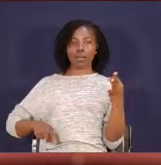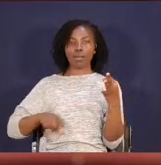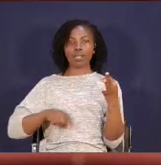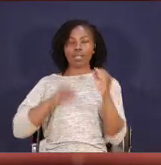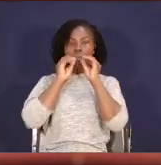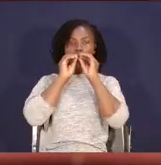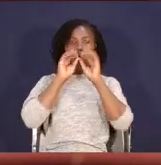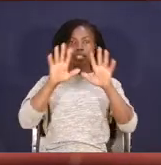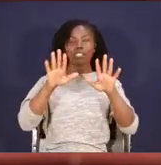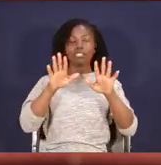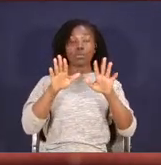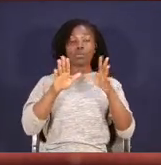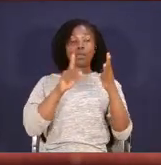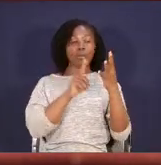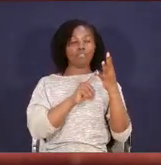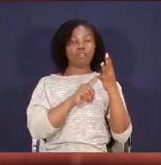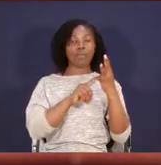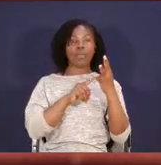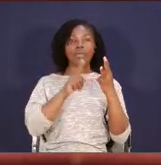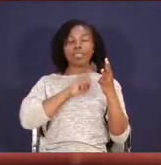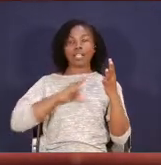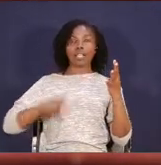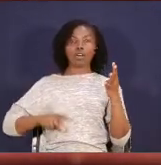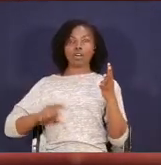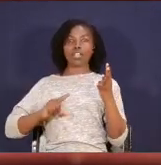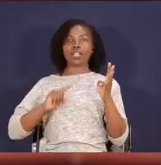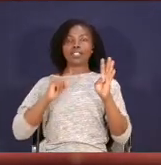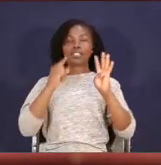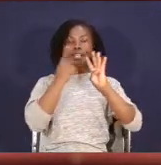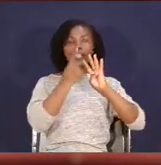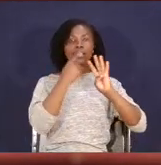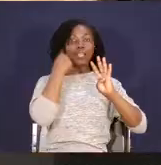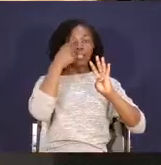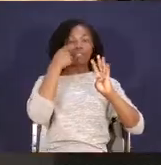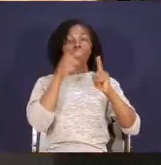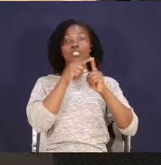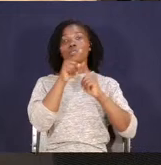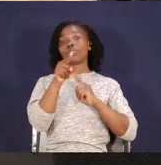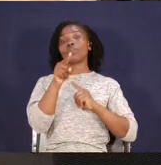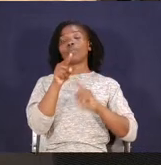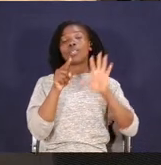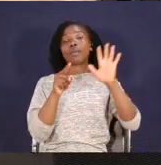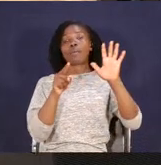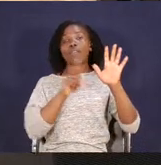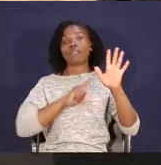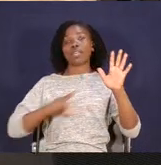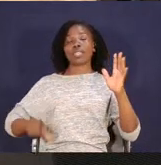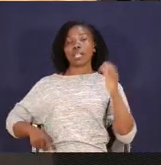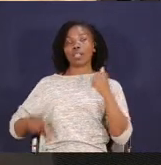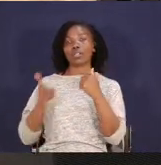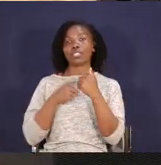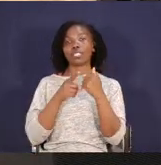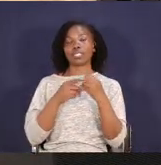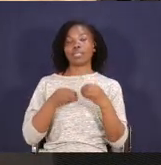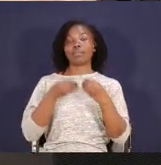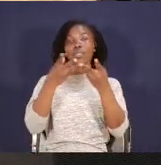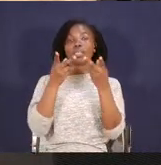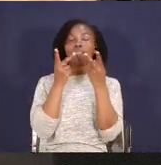to you, number four. The Lord turn his face toward you, number five. And the Lord give you peace, number